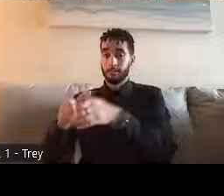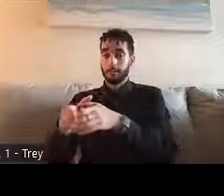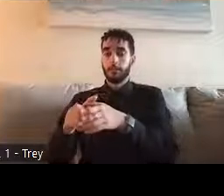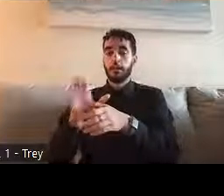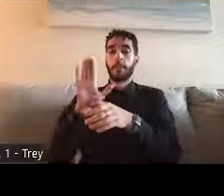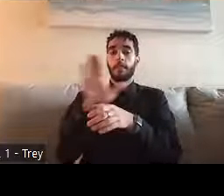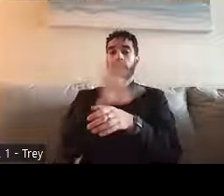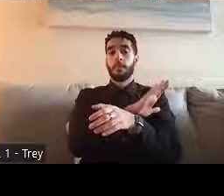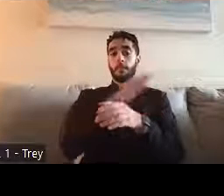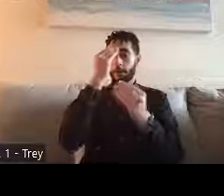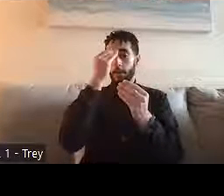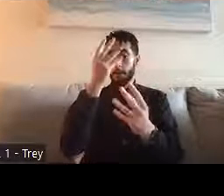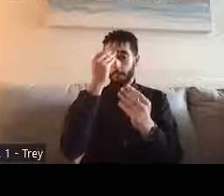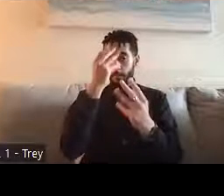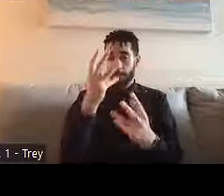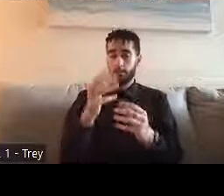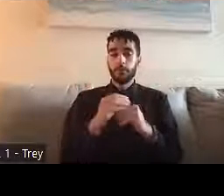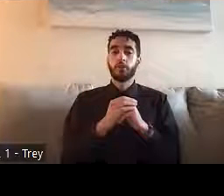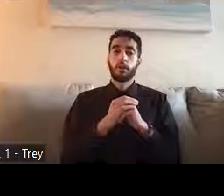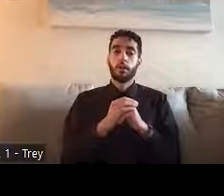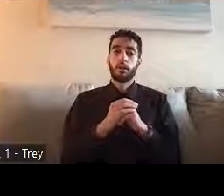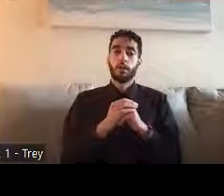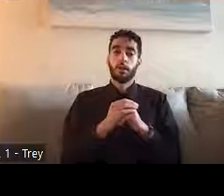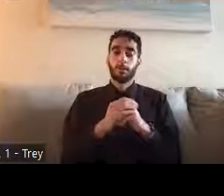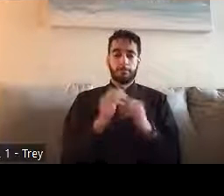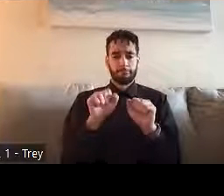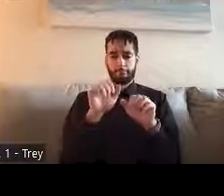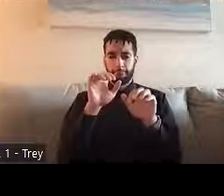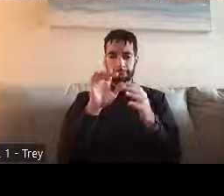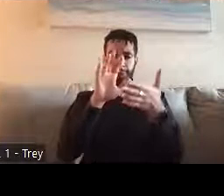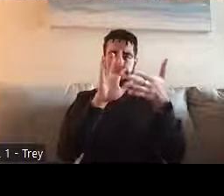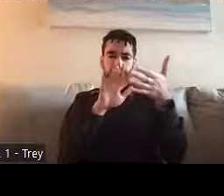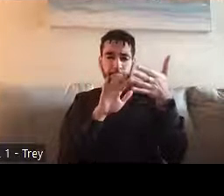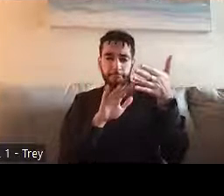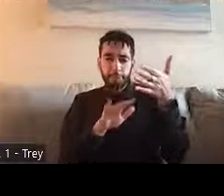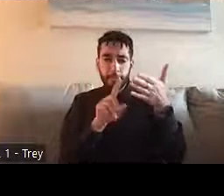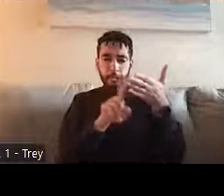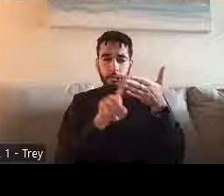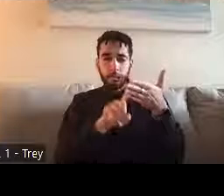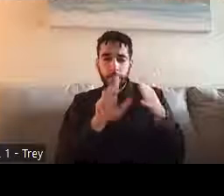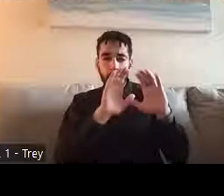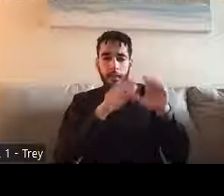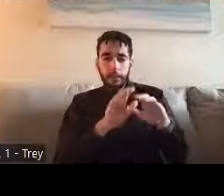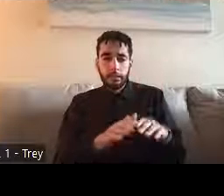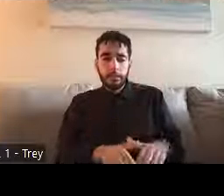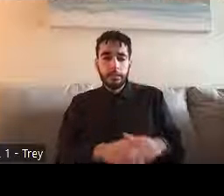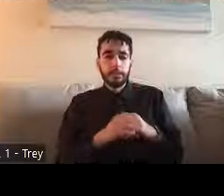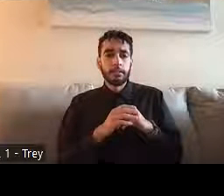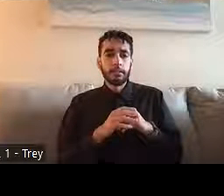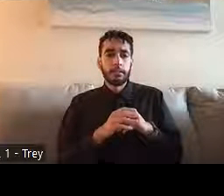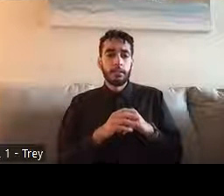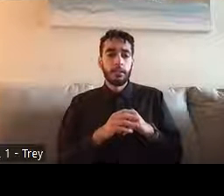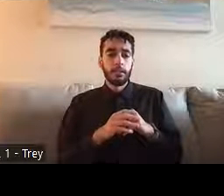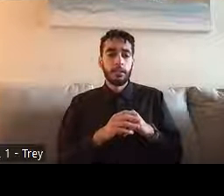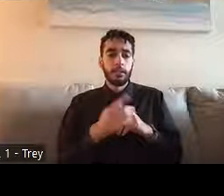information, workshops in there. They can go through and check the classes. We have probably, I'm trying